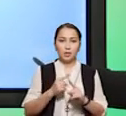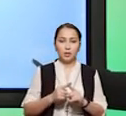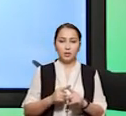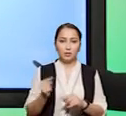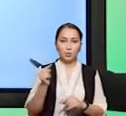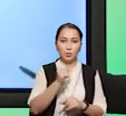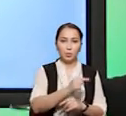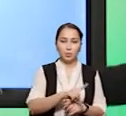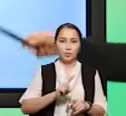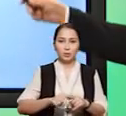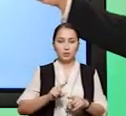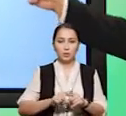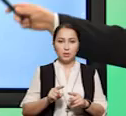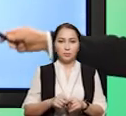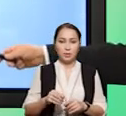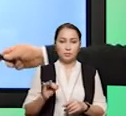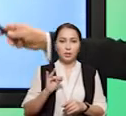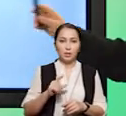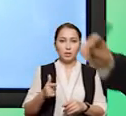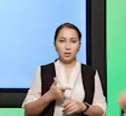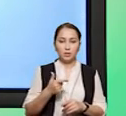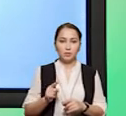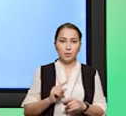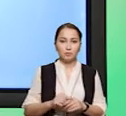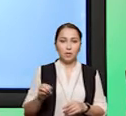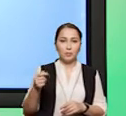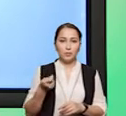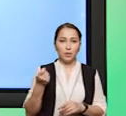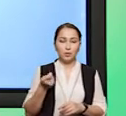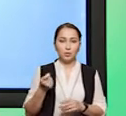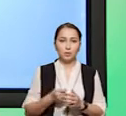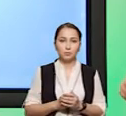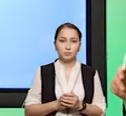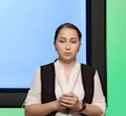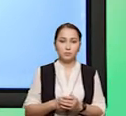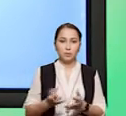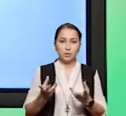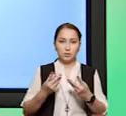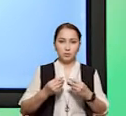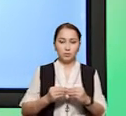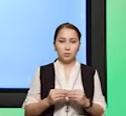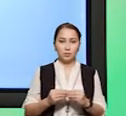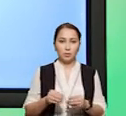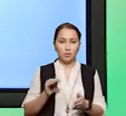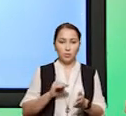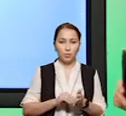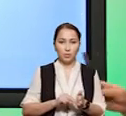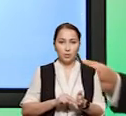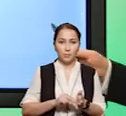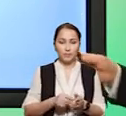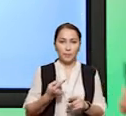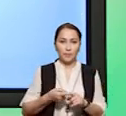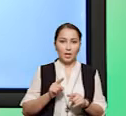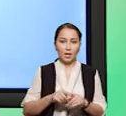tezliklar qiymatini, Y o'qi bo'yicha esa molekulalar yoki atomlarni sonini qo'ydi.